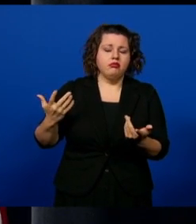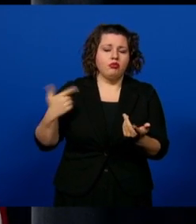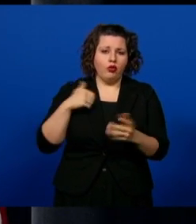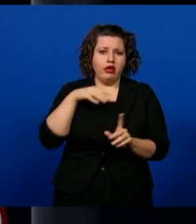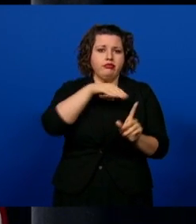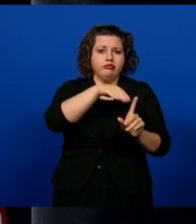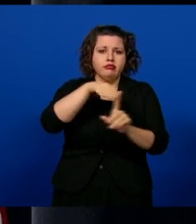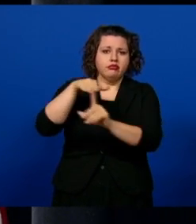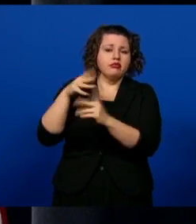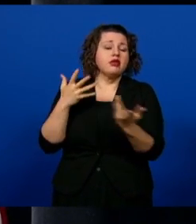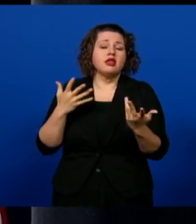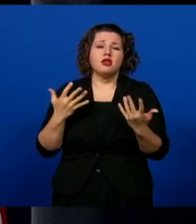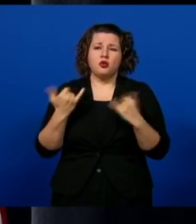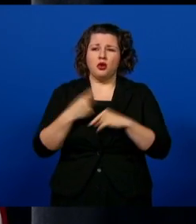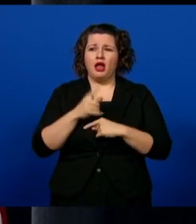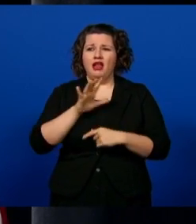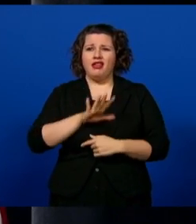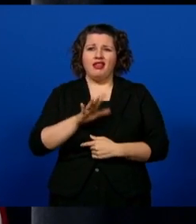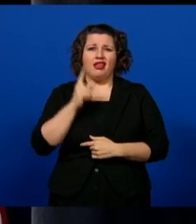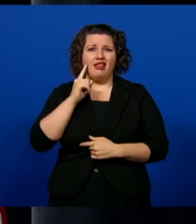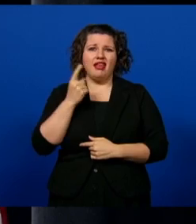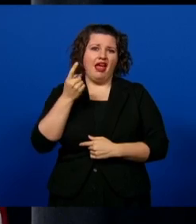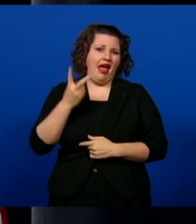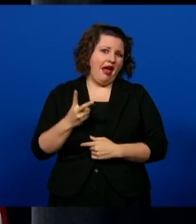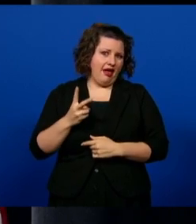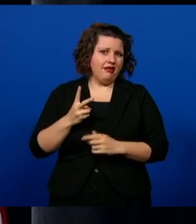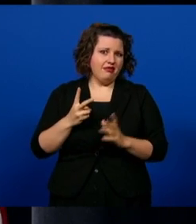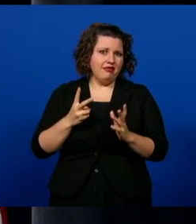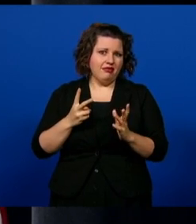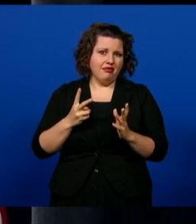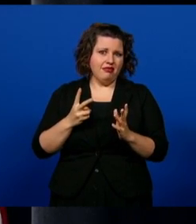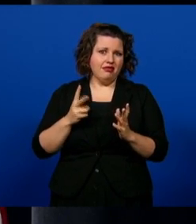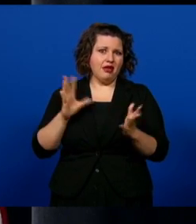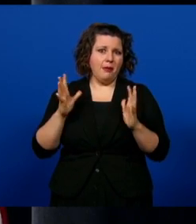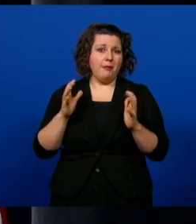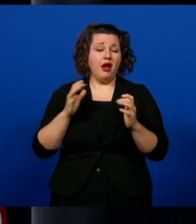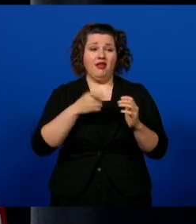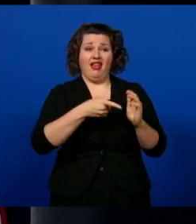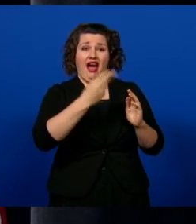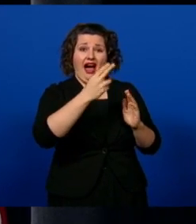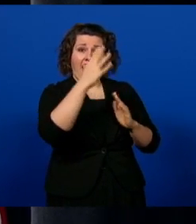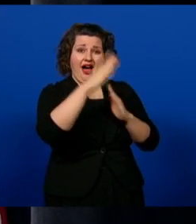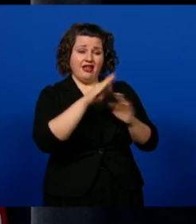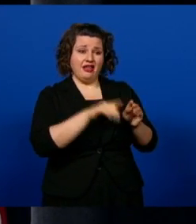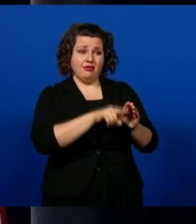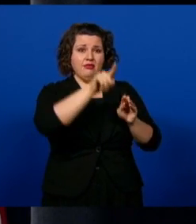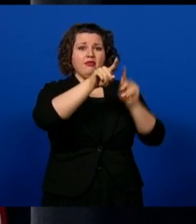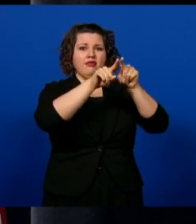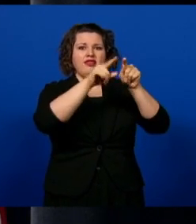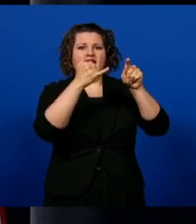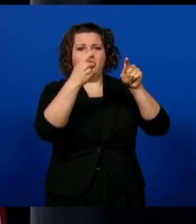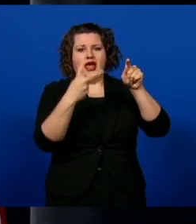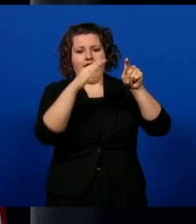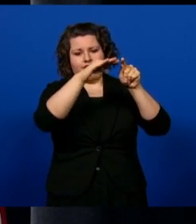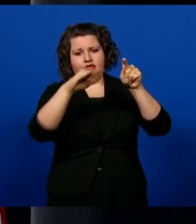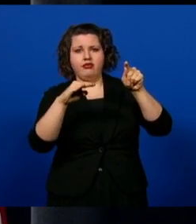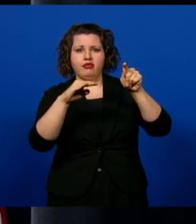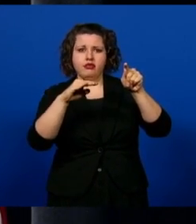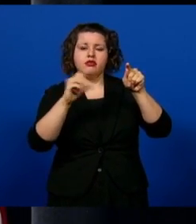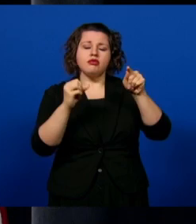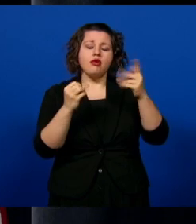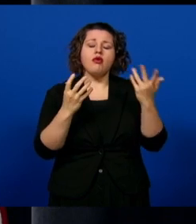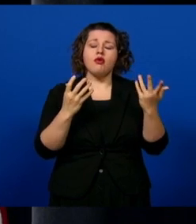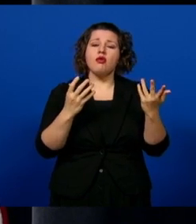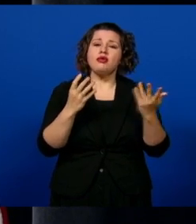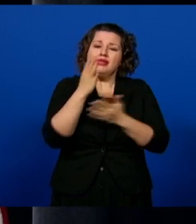where we're at today is still about half of where we were with at the highest peak of our long-term care outbreaks. So some